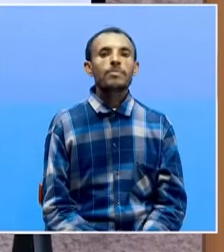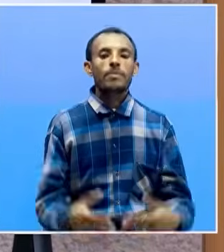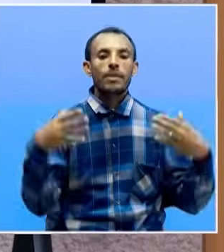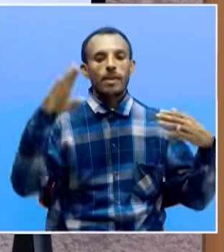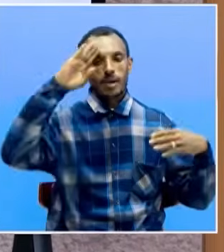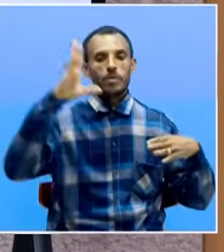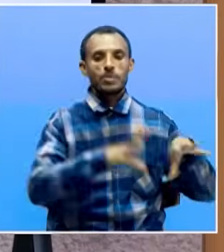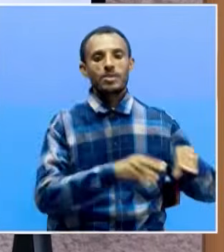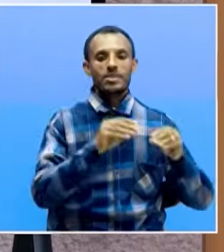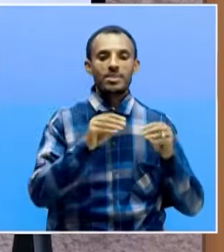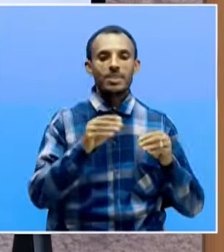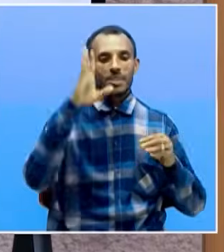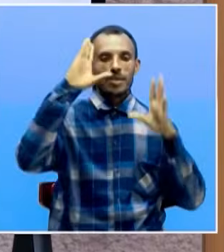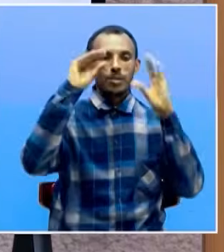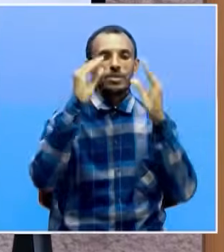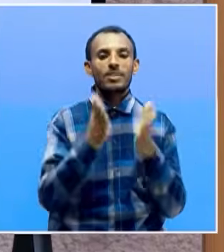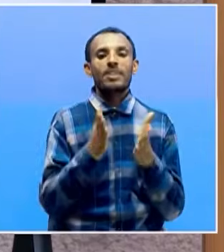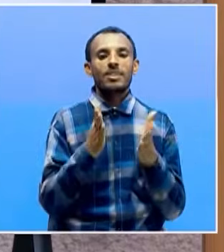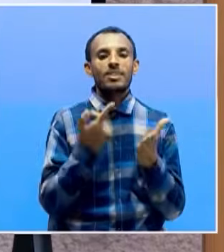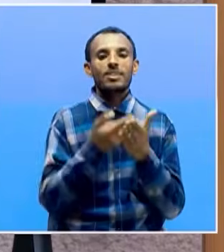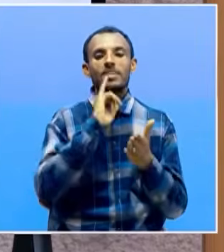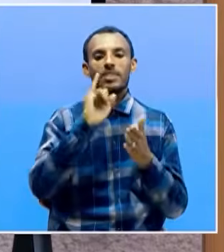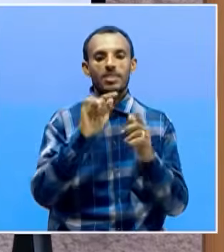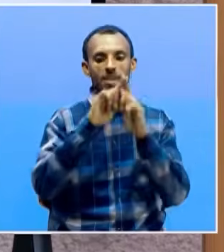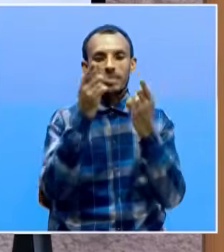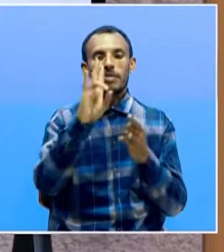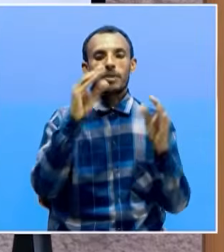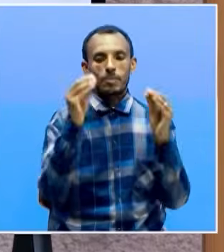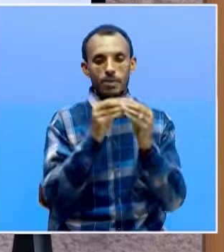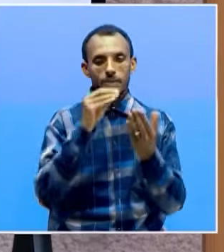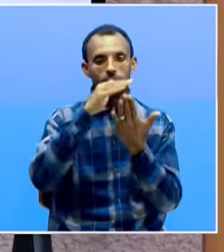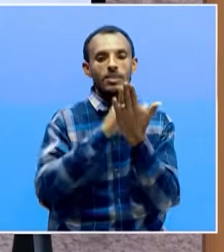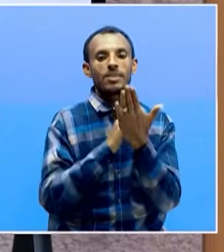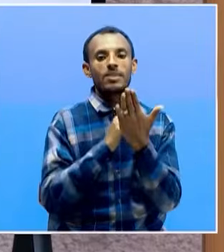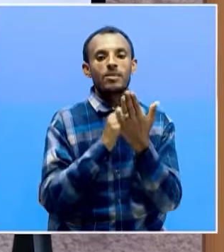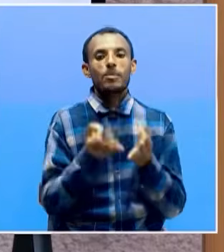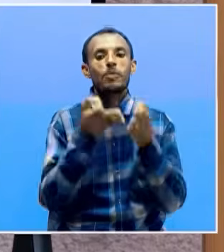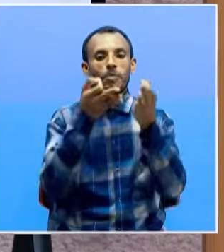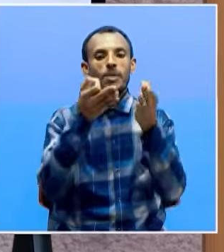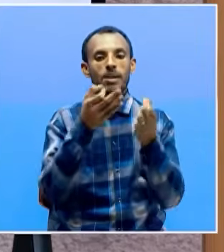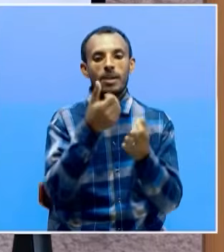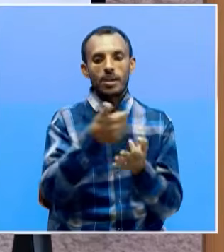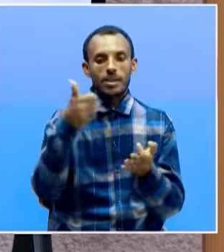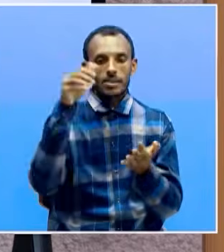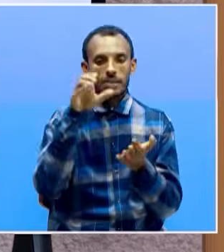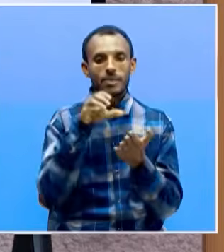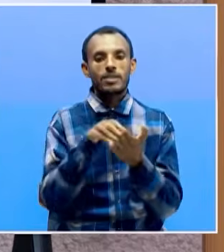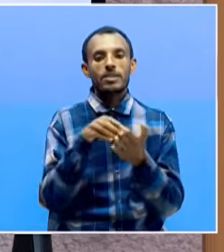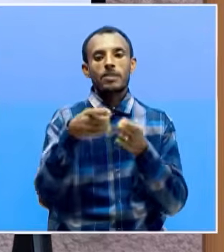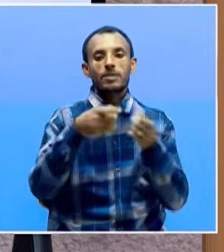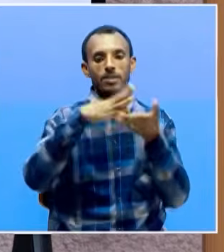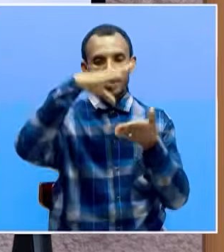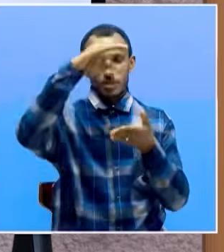Hello students, hello teacher. This is GSR Mathematics lesson brought to you by Addis Ababa